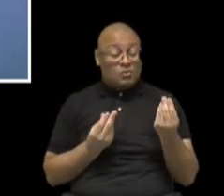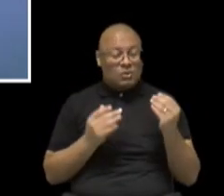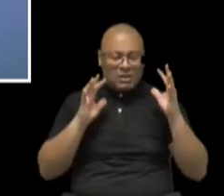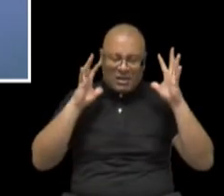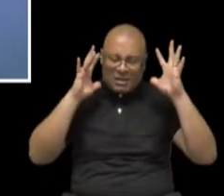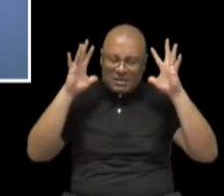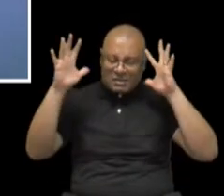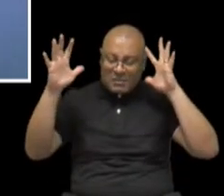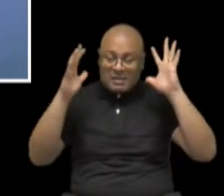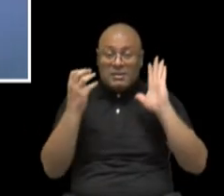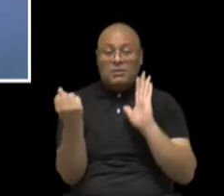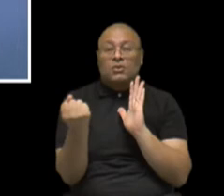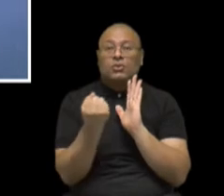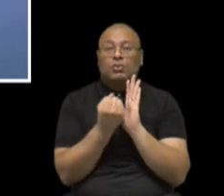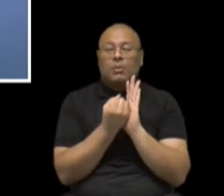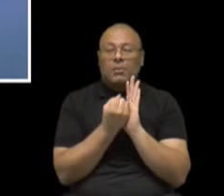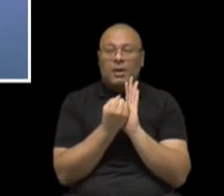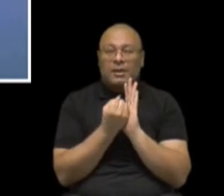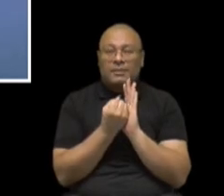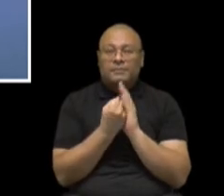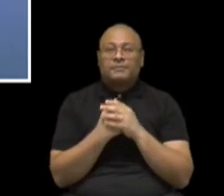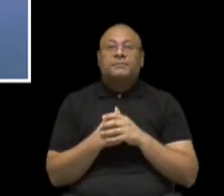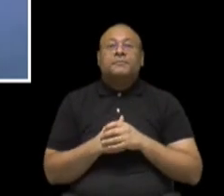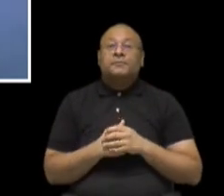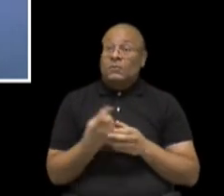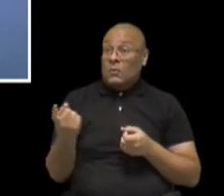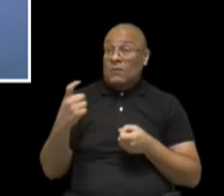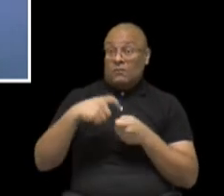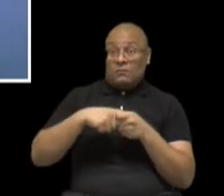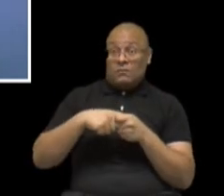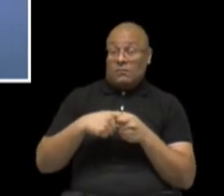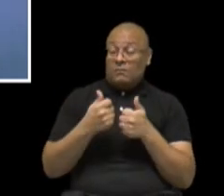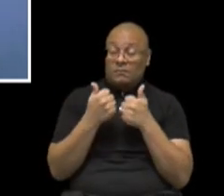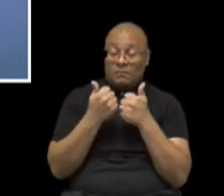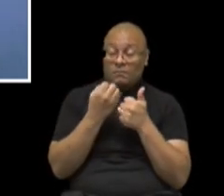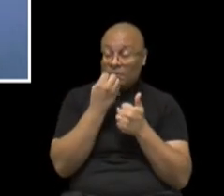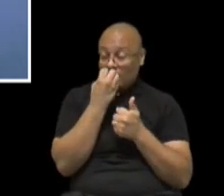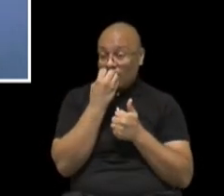pensando uma marca. Yes, you're back. You're back. Great. Good.